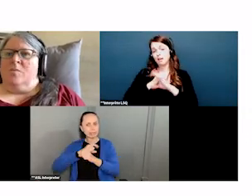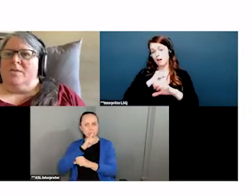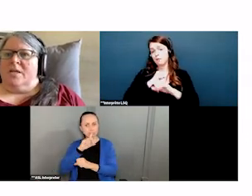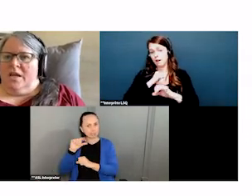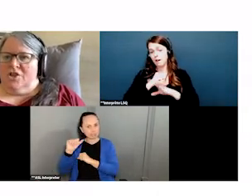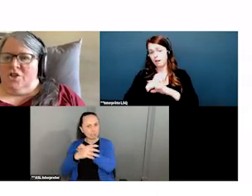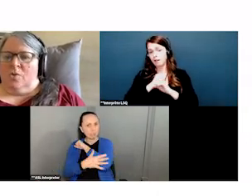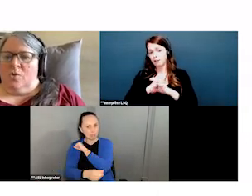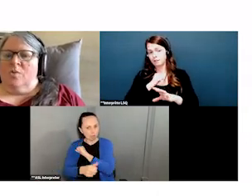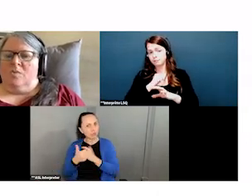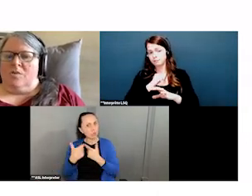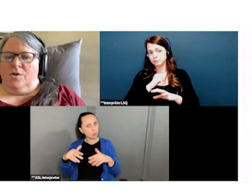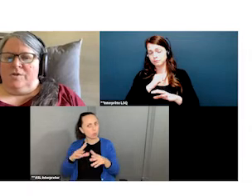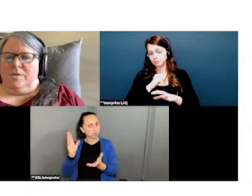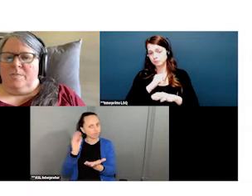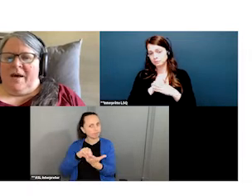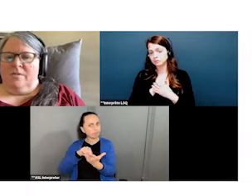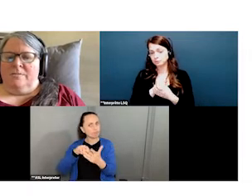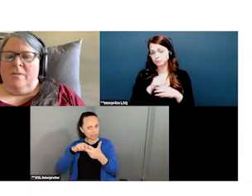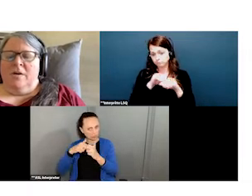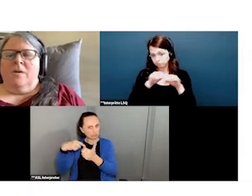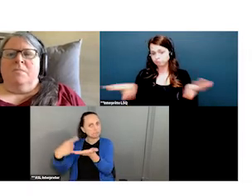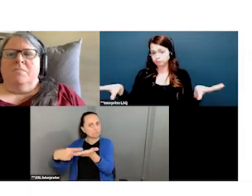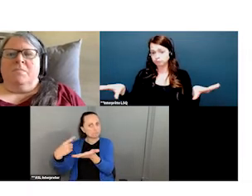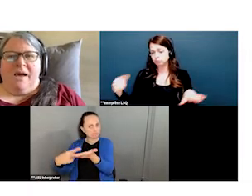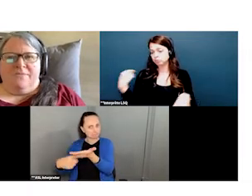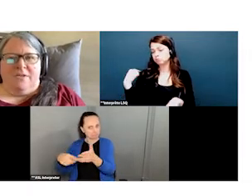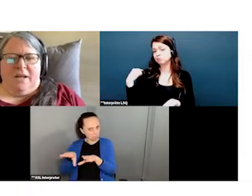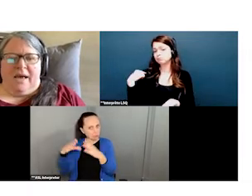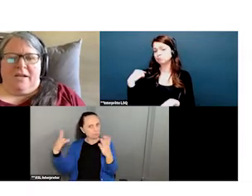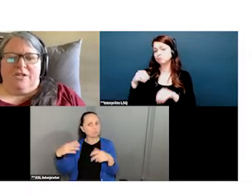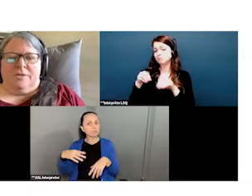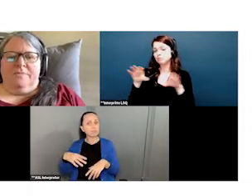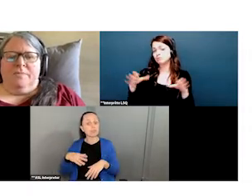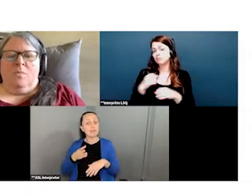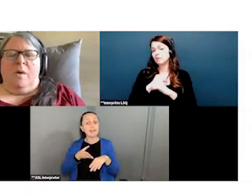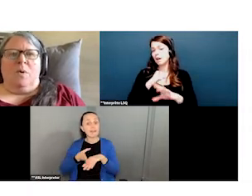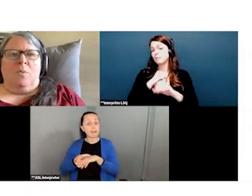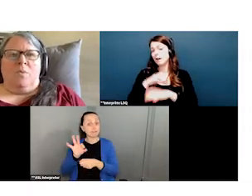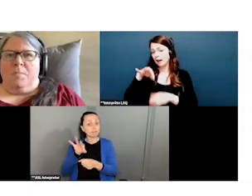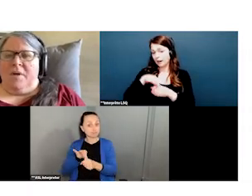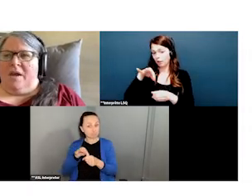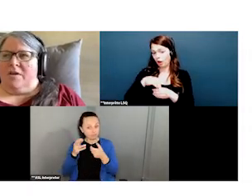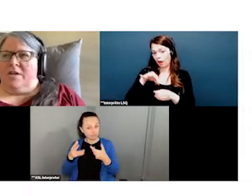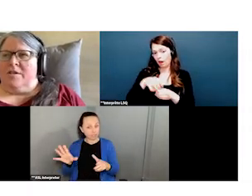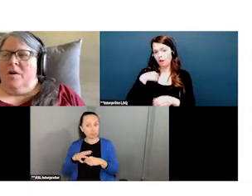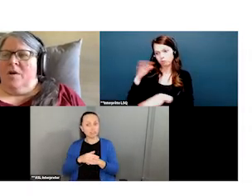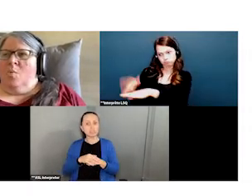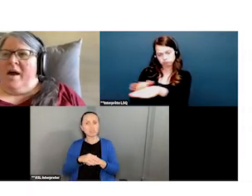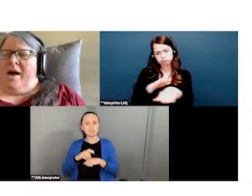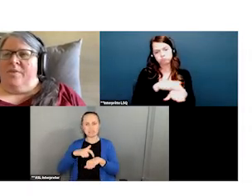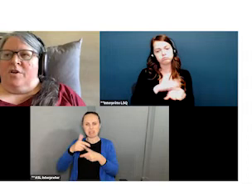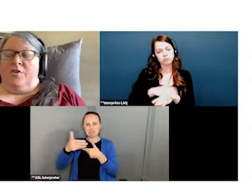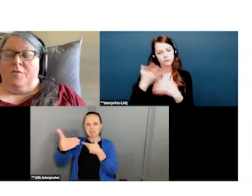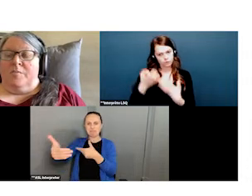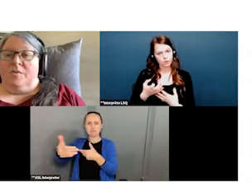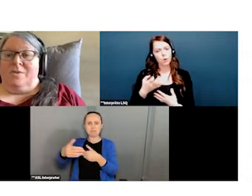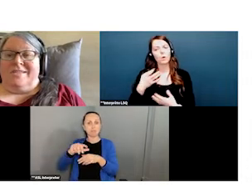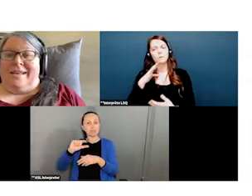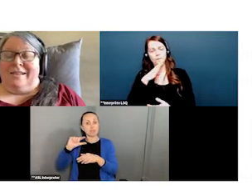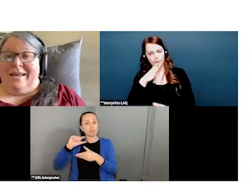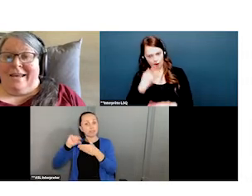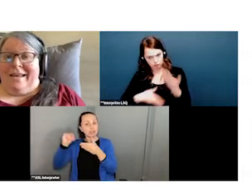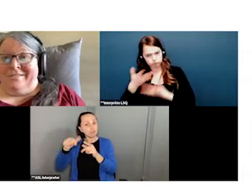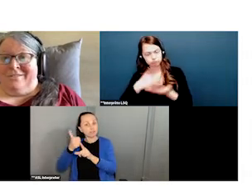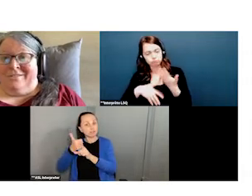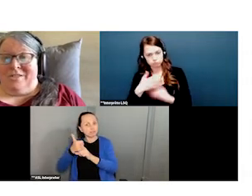poverty was an issue that was talked about. After the election, when we were in the period where the government